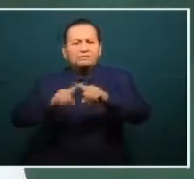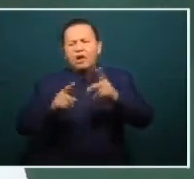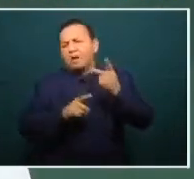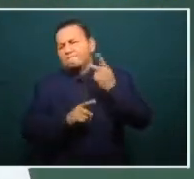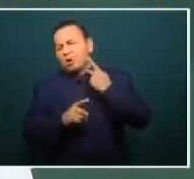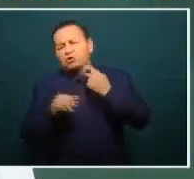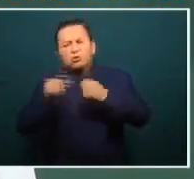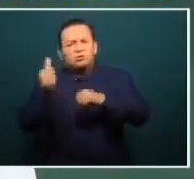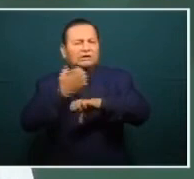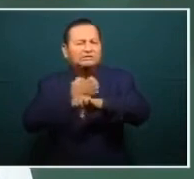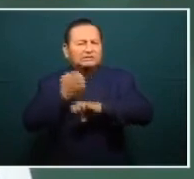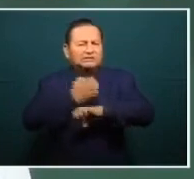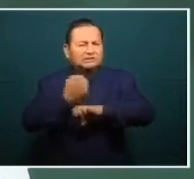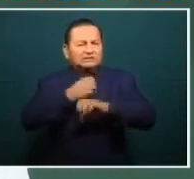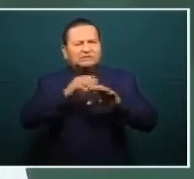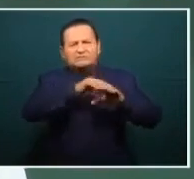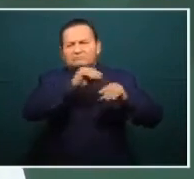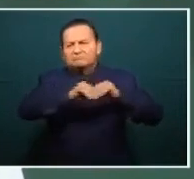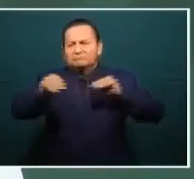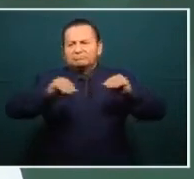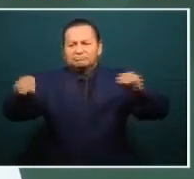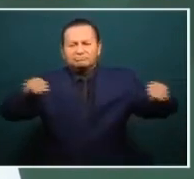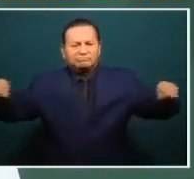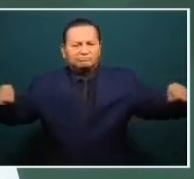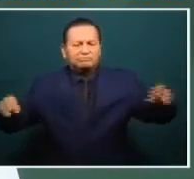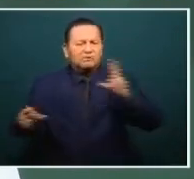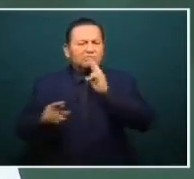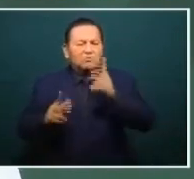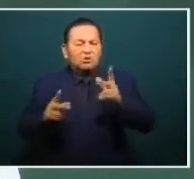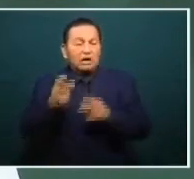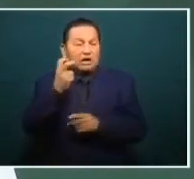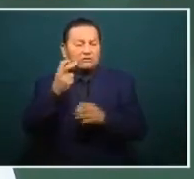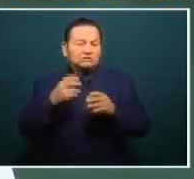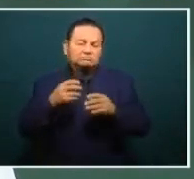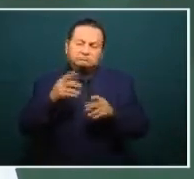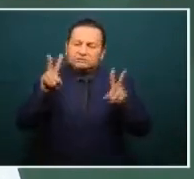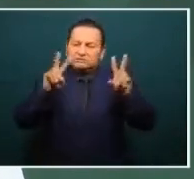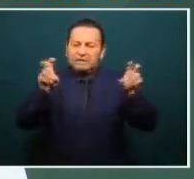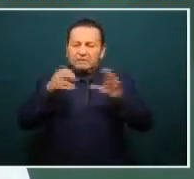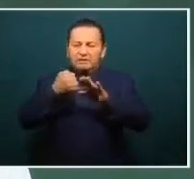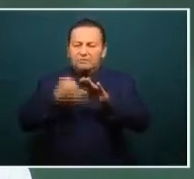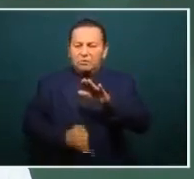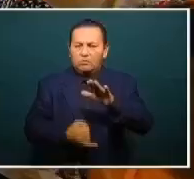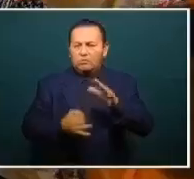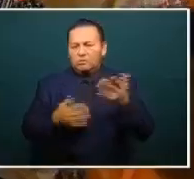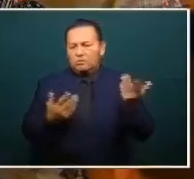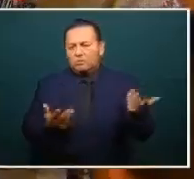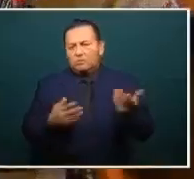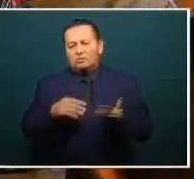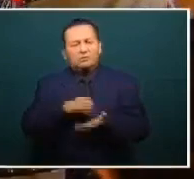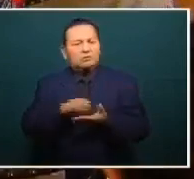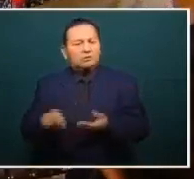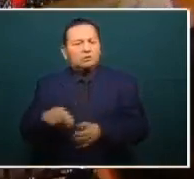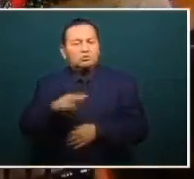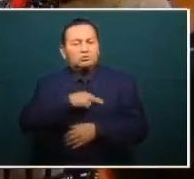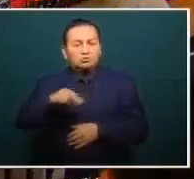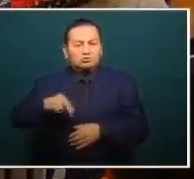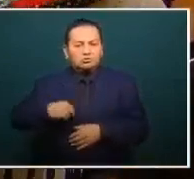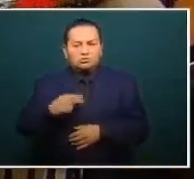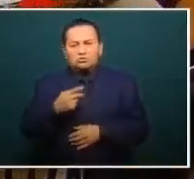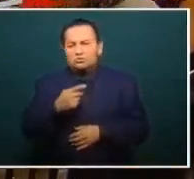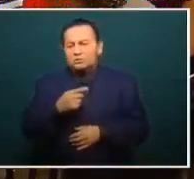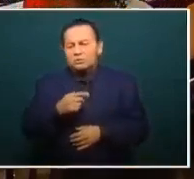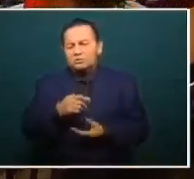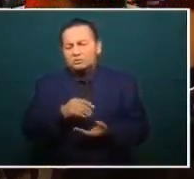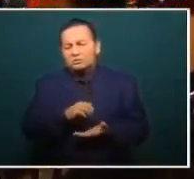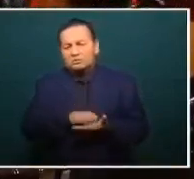And that you needed to diversify to external areas or foreign areas. That is a